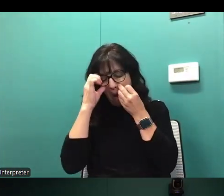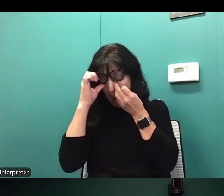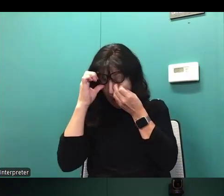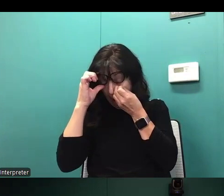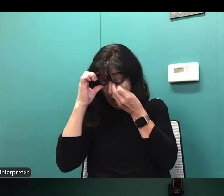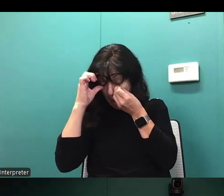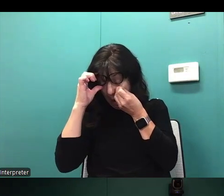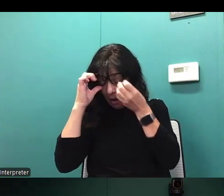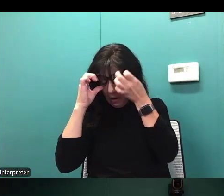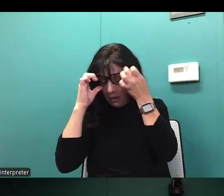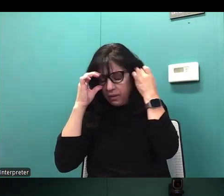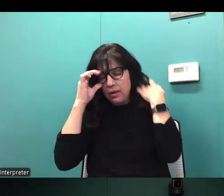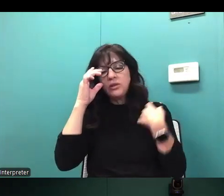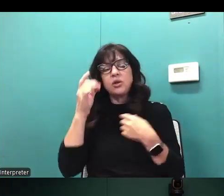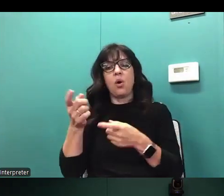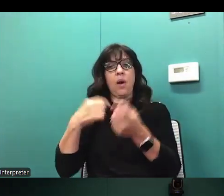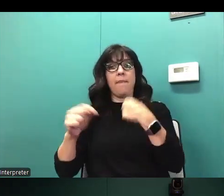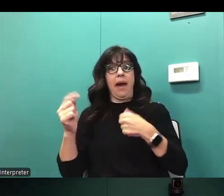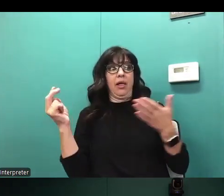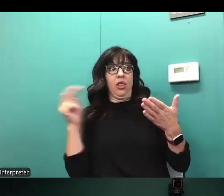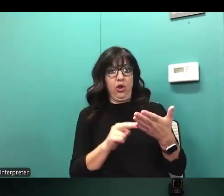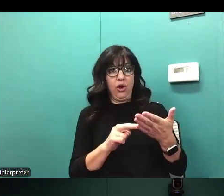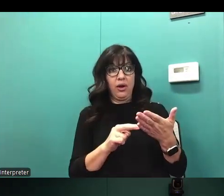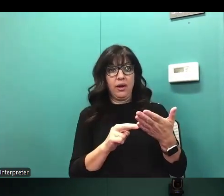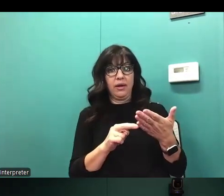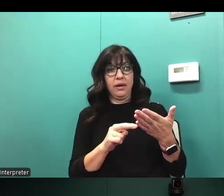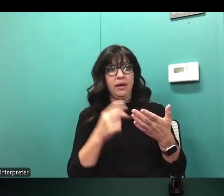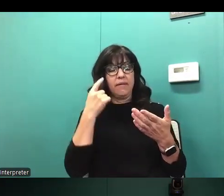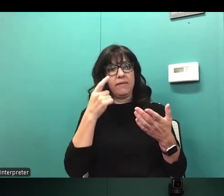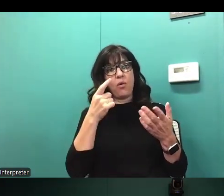I went back and I looked at this to put it on to like,